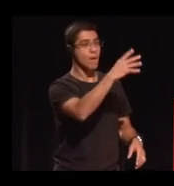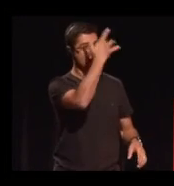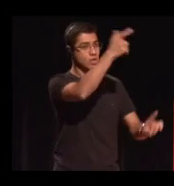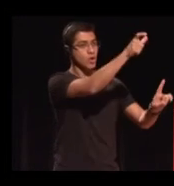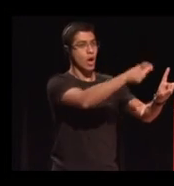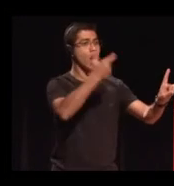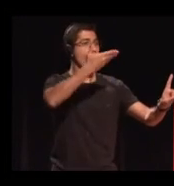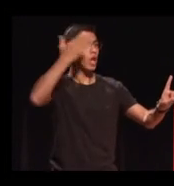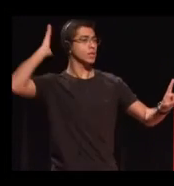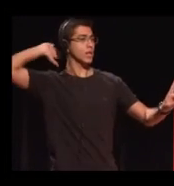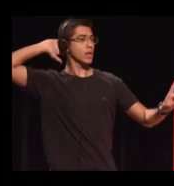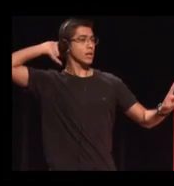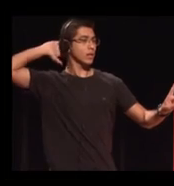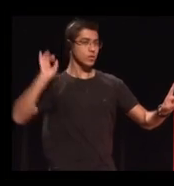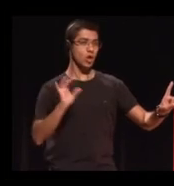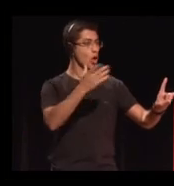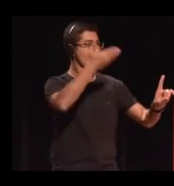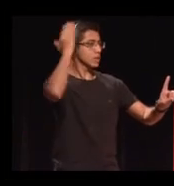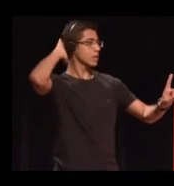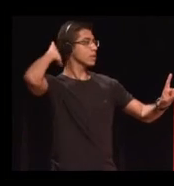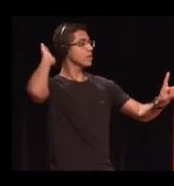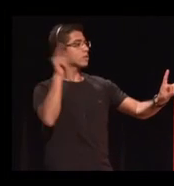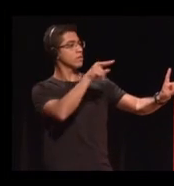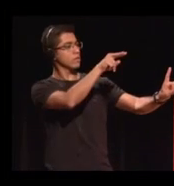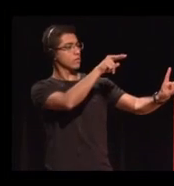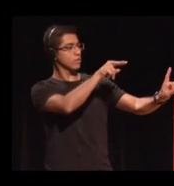Riot because the story is about